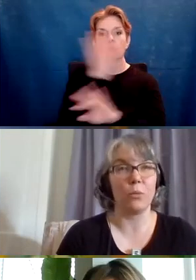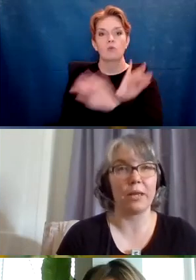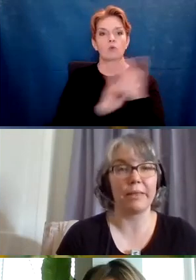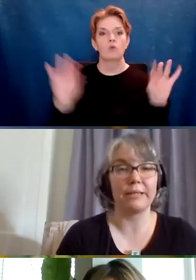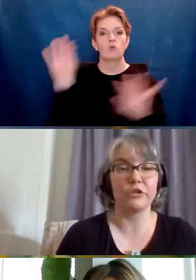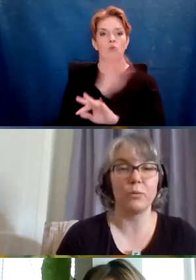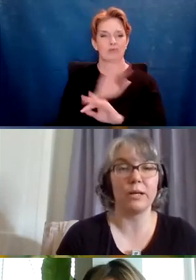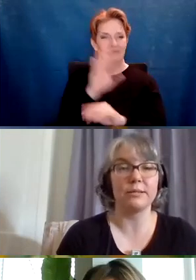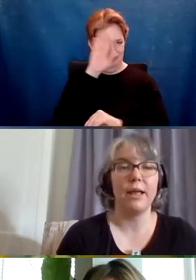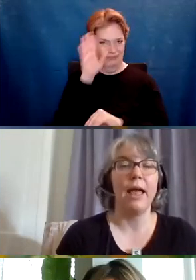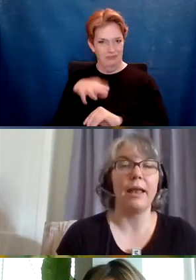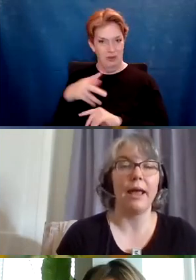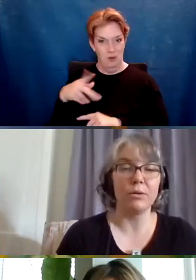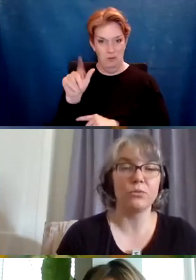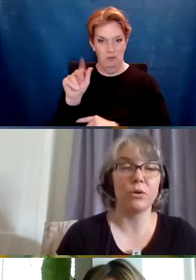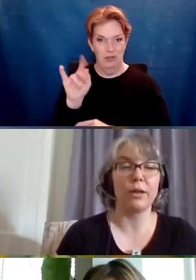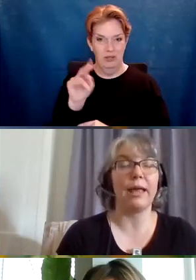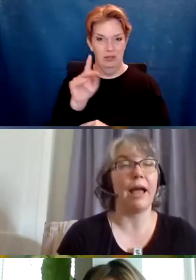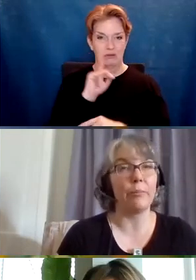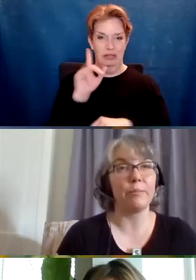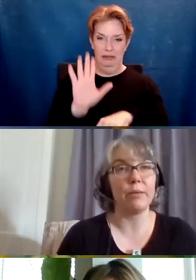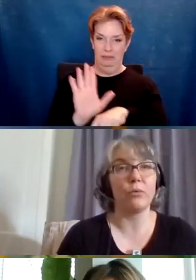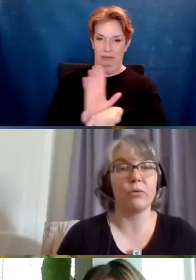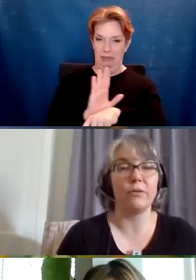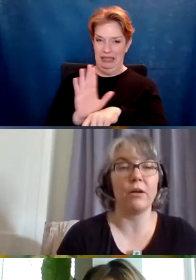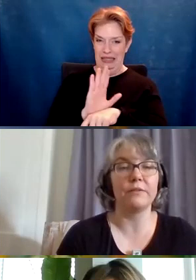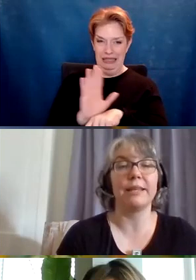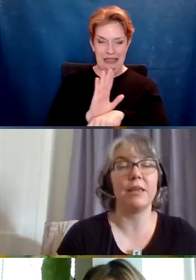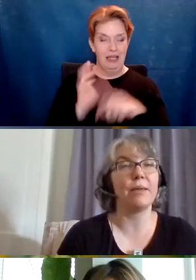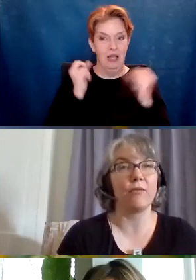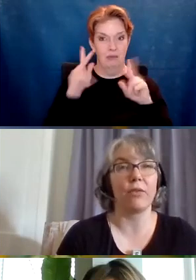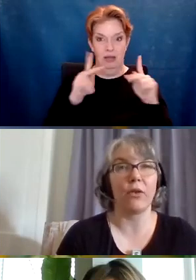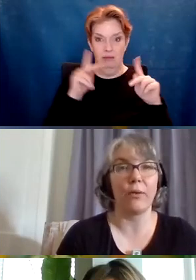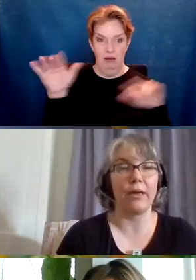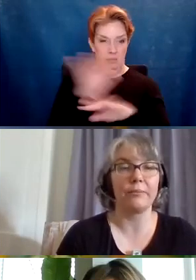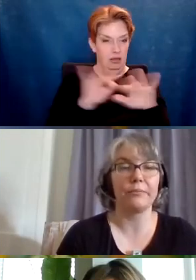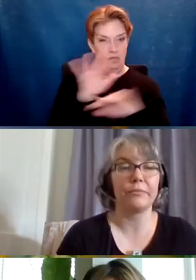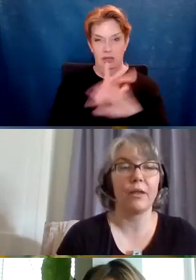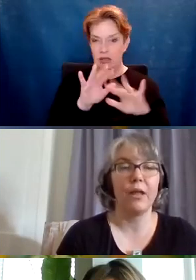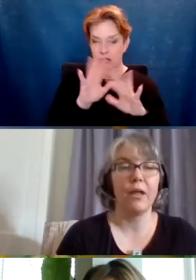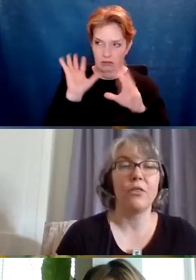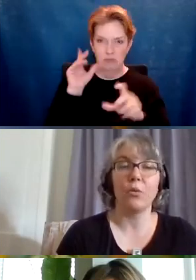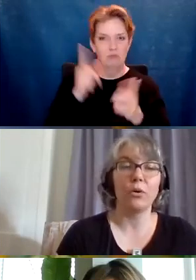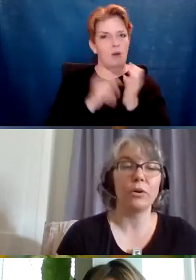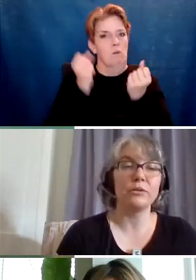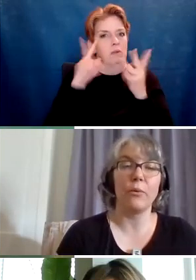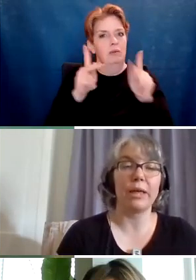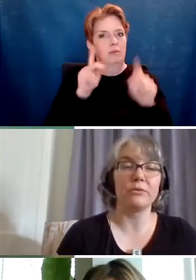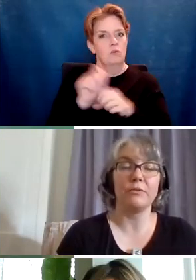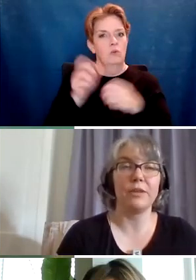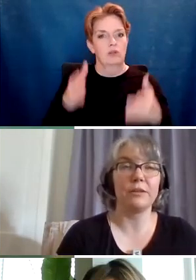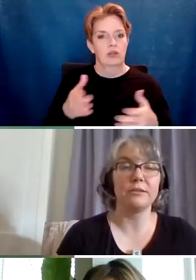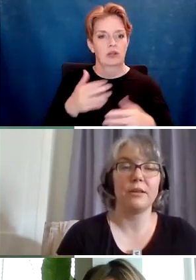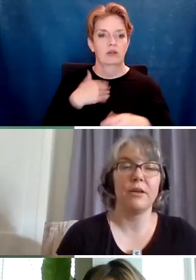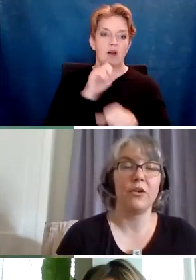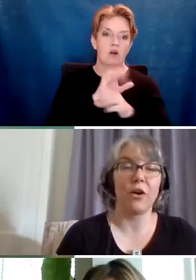busy a working plantation was and how much work and how many people were involved in keeping everything going. There are workers going out